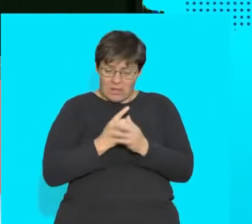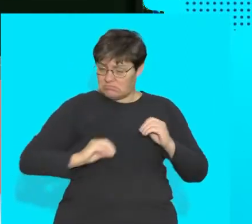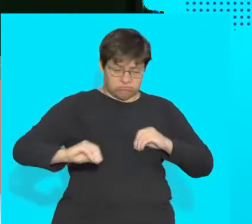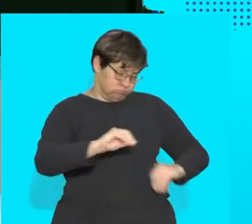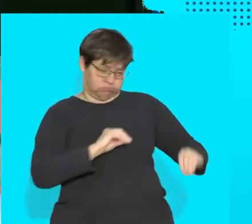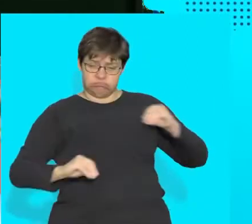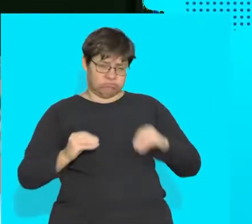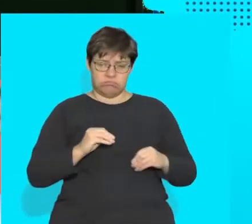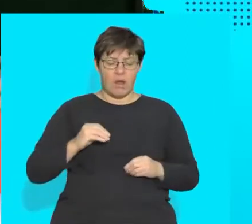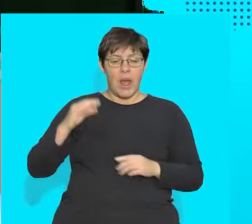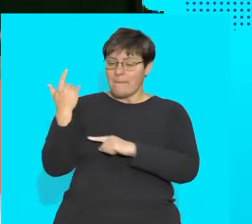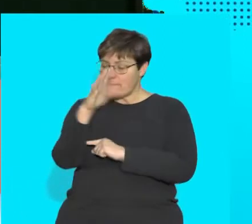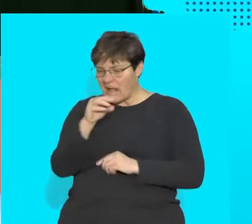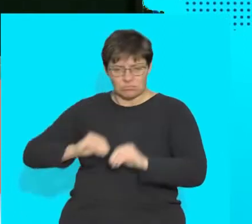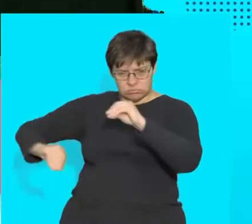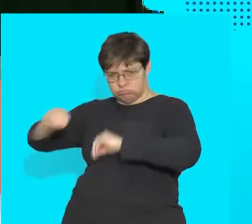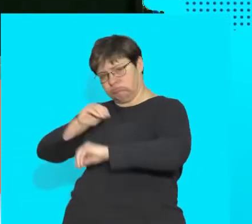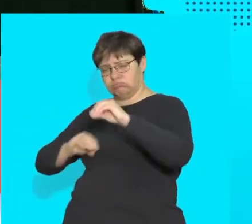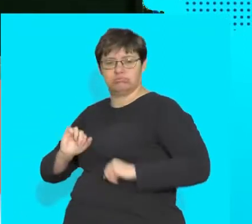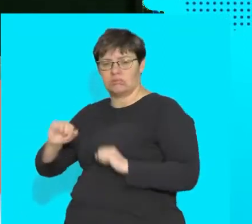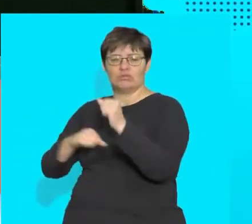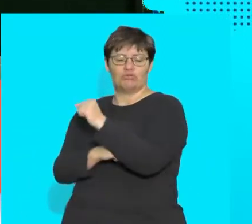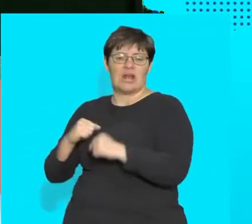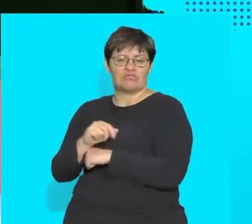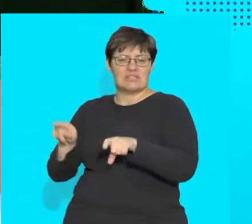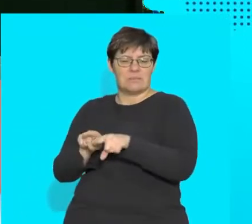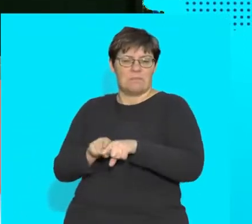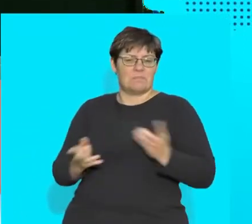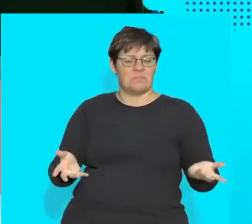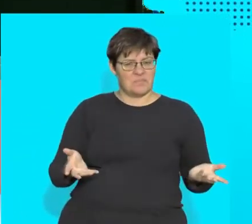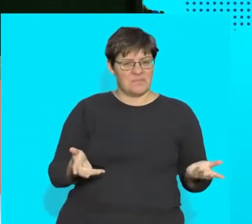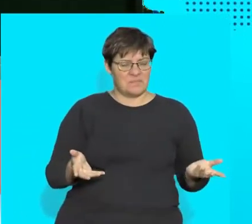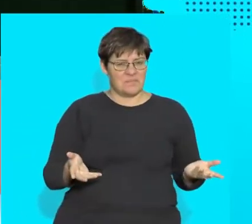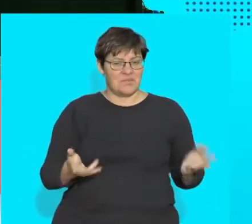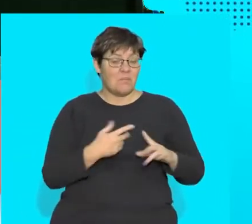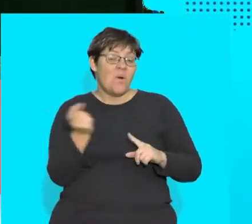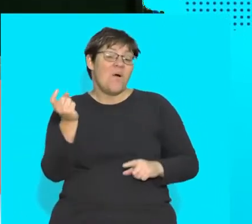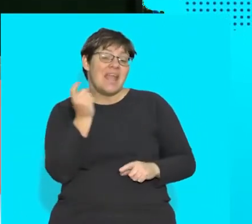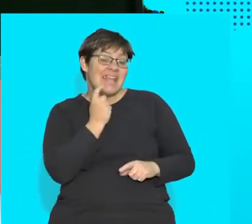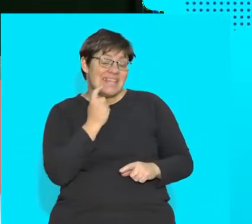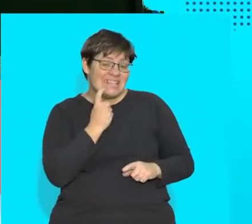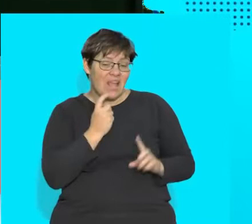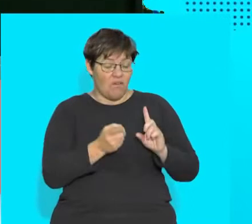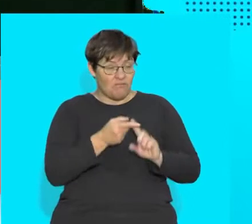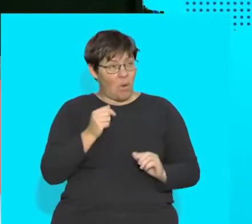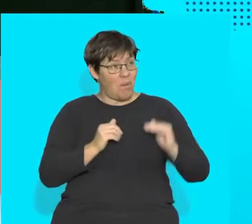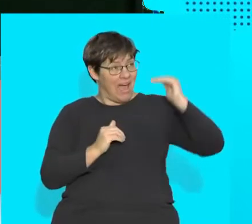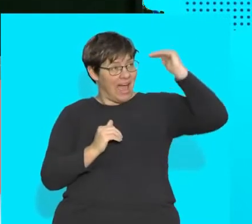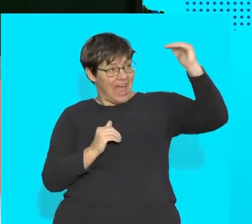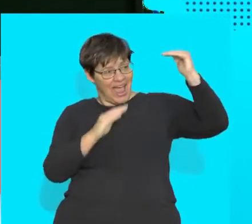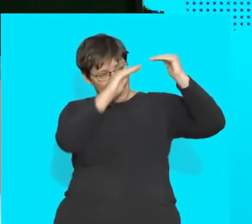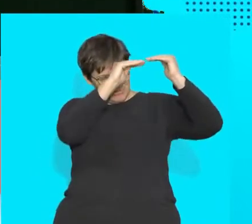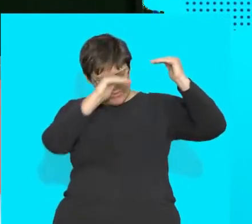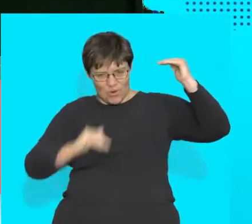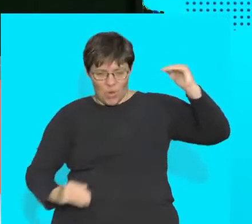time. Plants have got to move things around their structures all of the time. The easiest we can do it, the